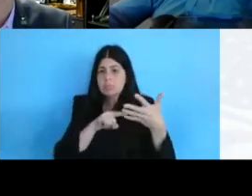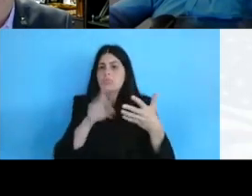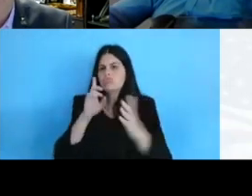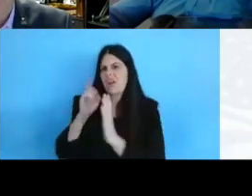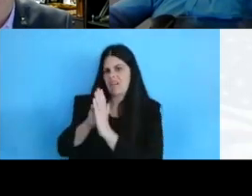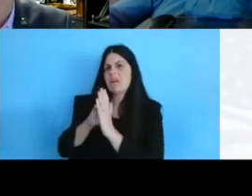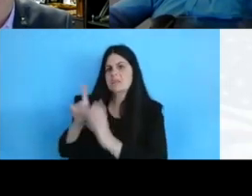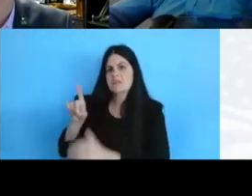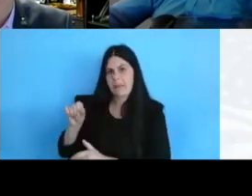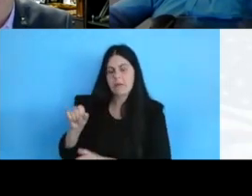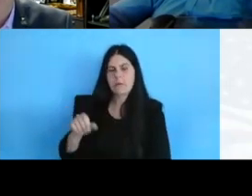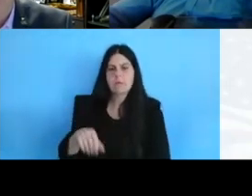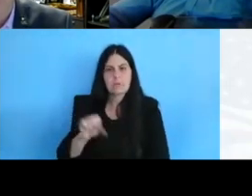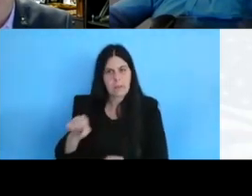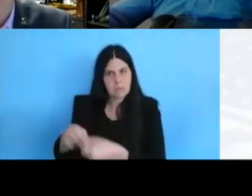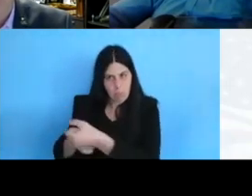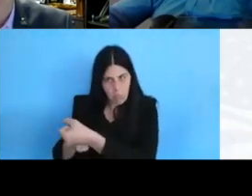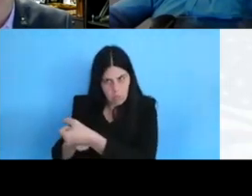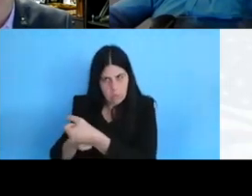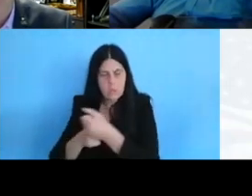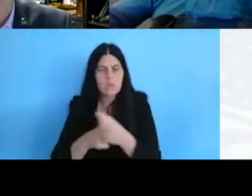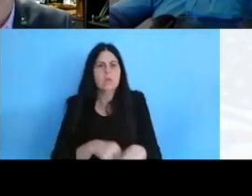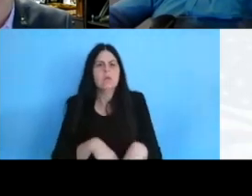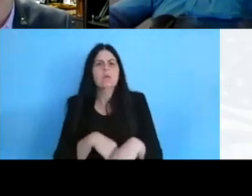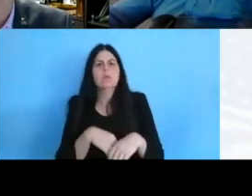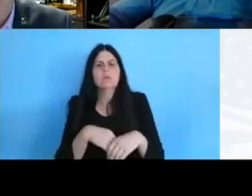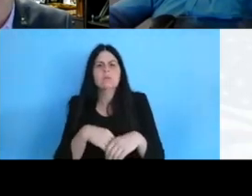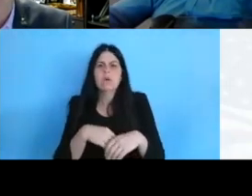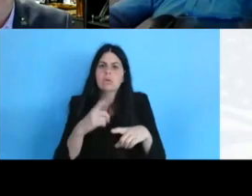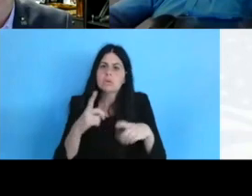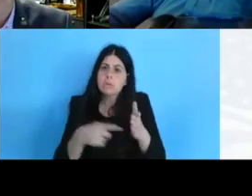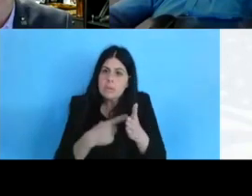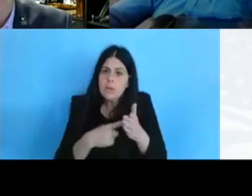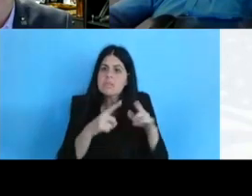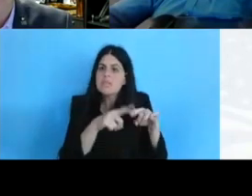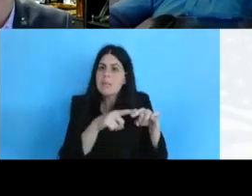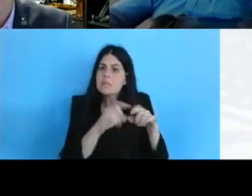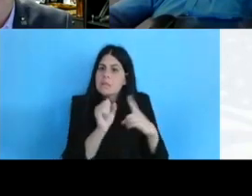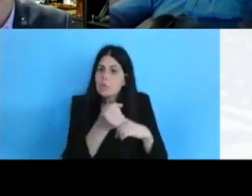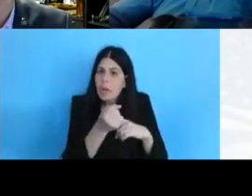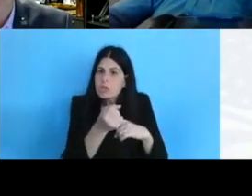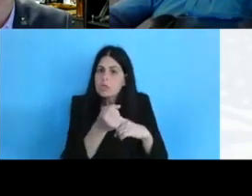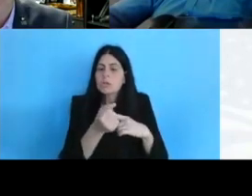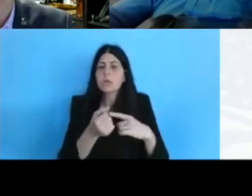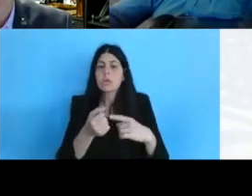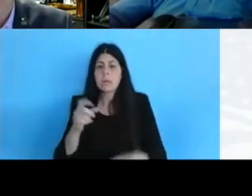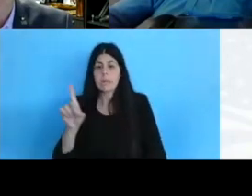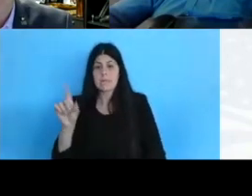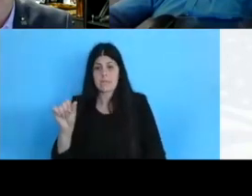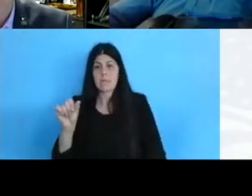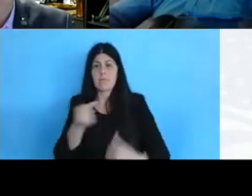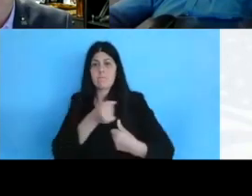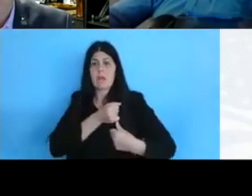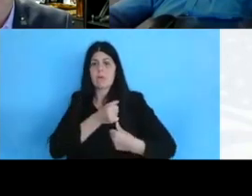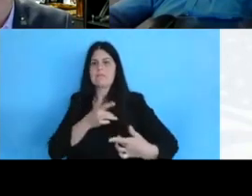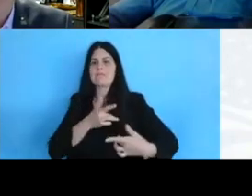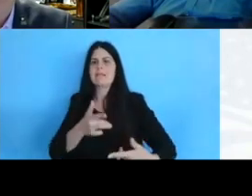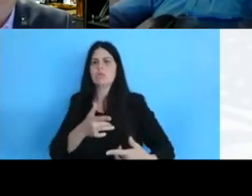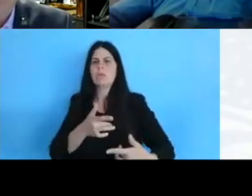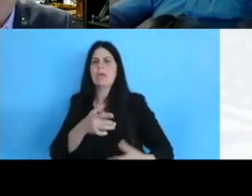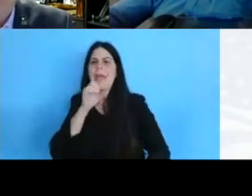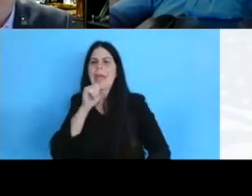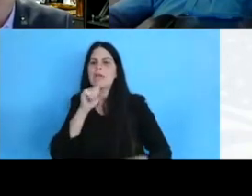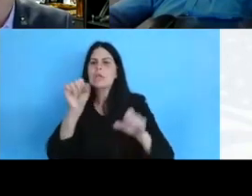the times, and in certain categories and circumstances, each of these situations, disabled veterans tend to be of the working age at the time of their